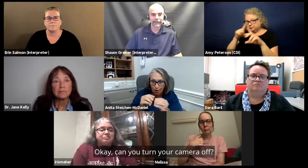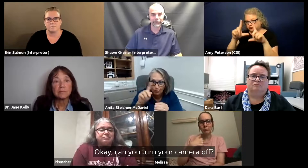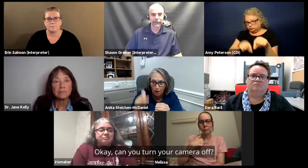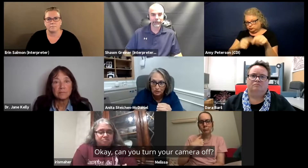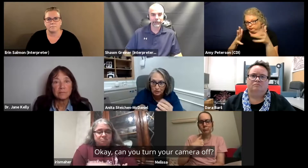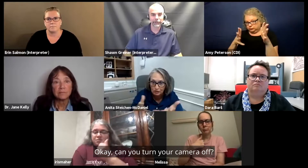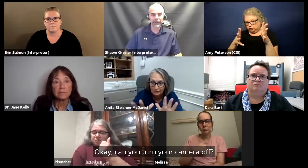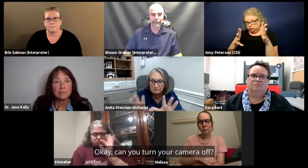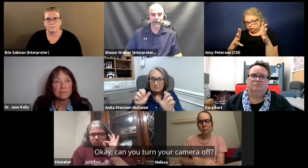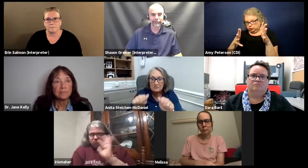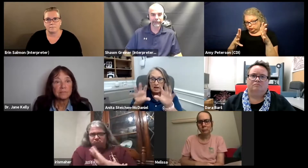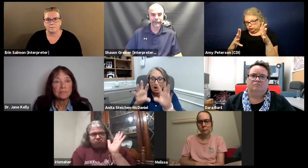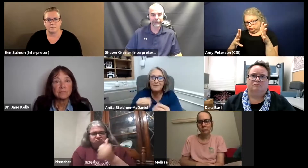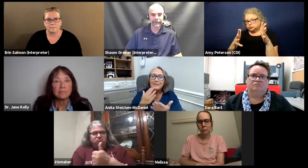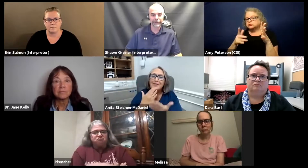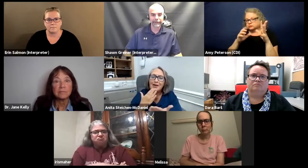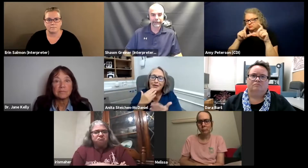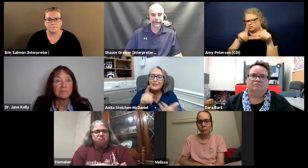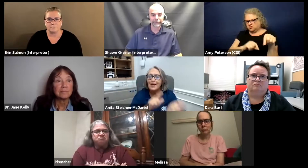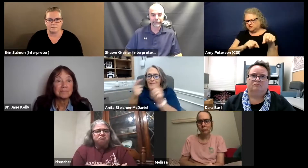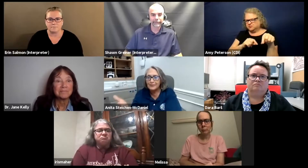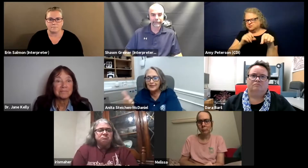Okay, you turn your camera off.